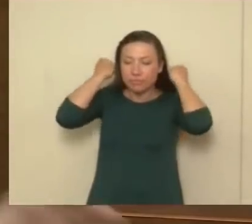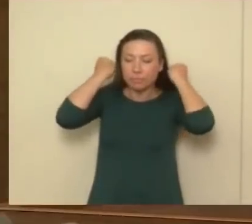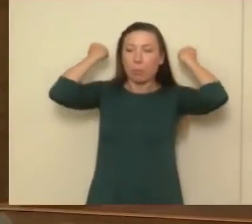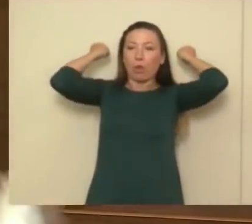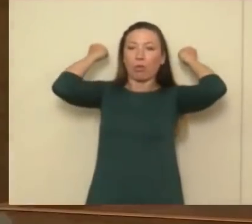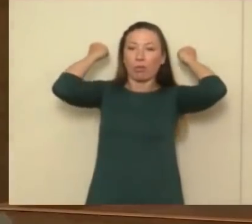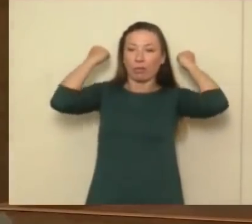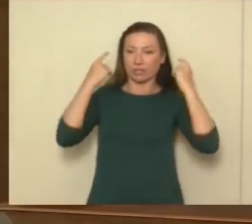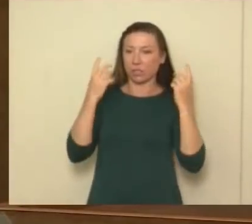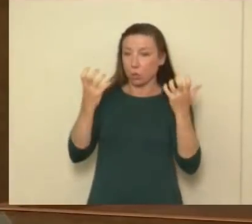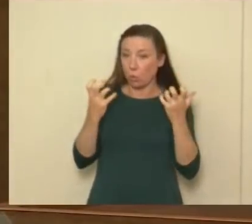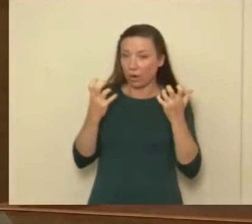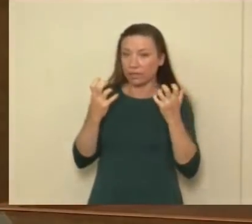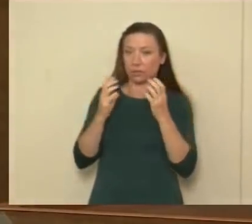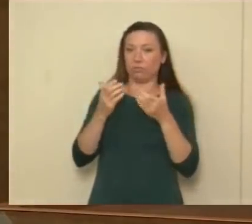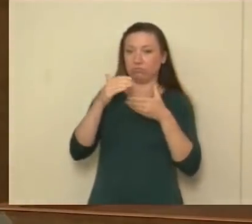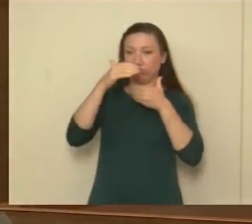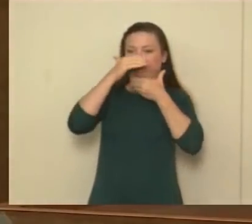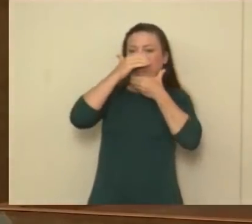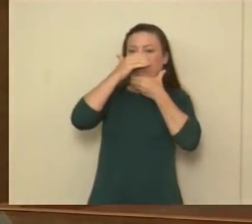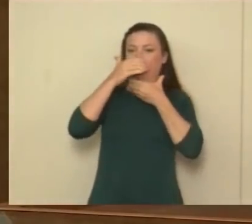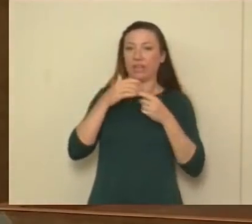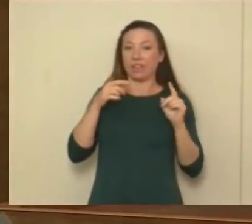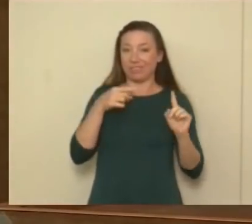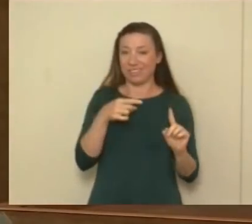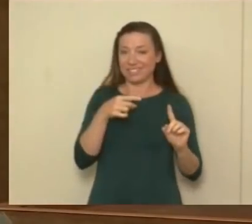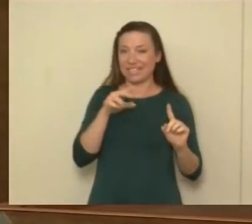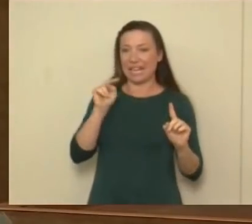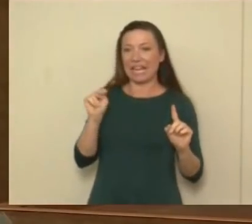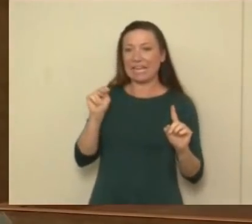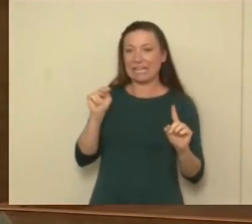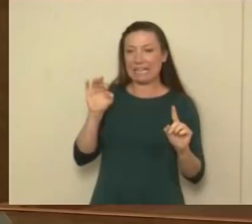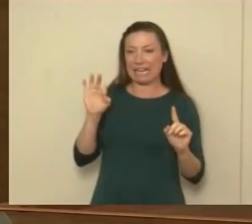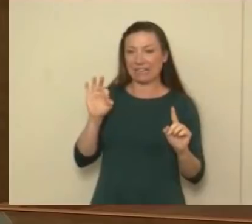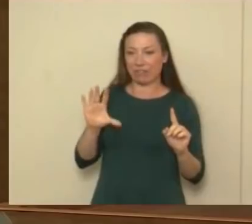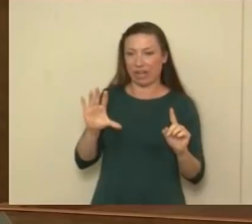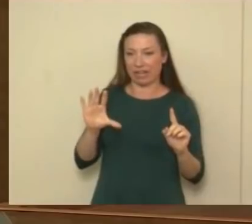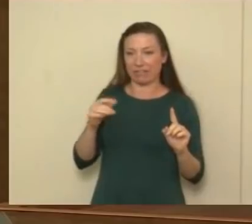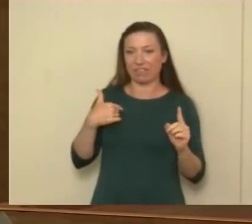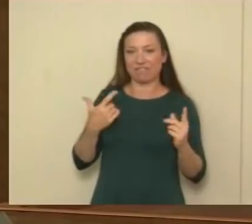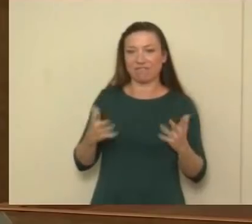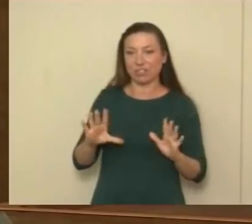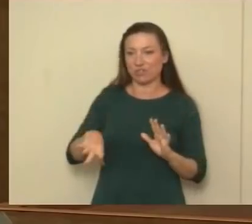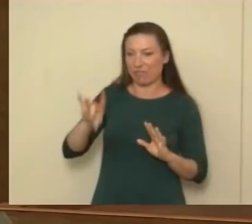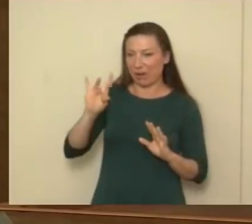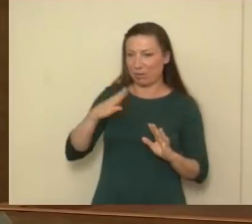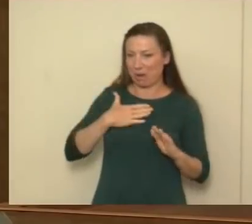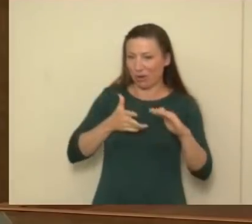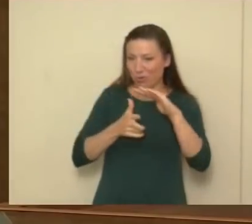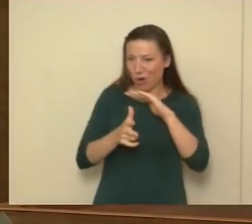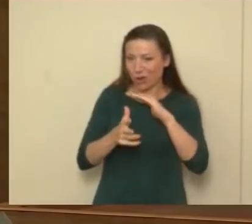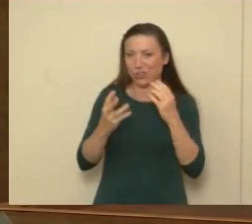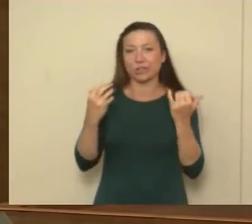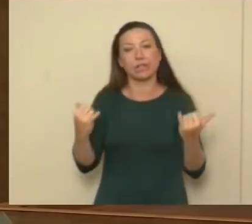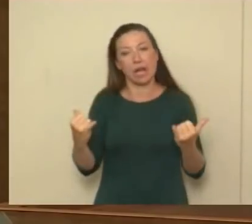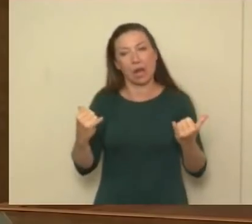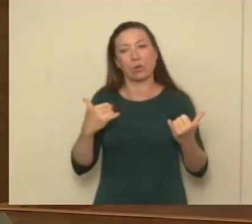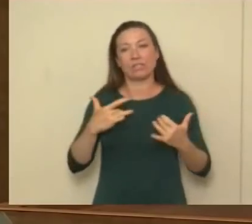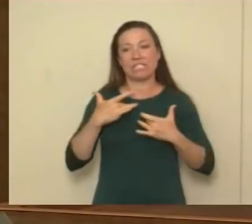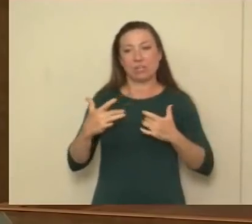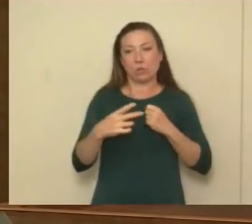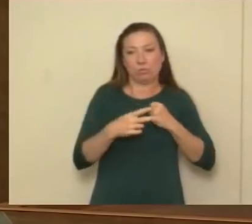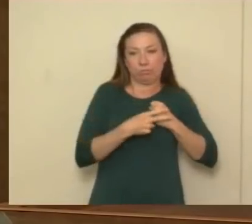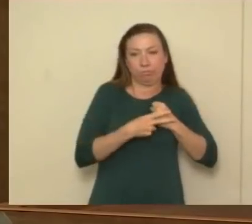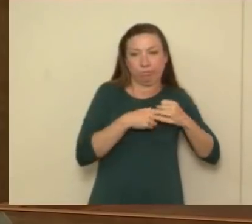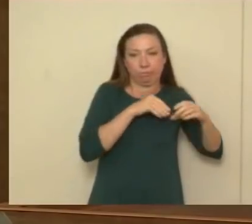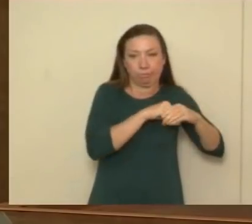This is an N95 I found in my garage. We're reserving these right now for the most part for healthcare workers, first responders, and the like. But I bought